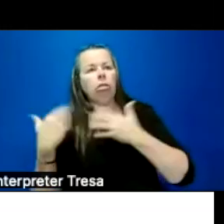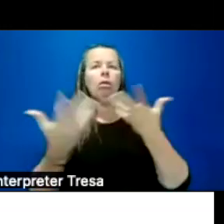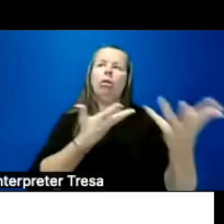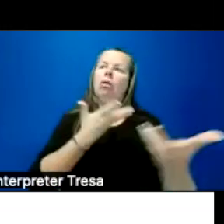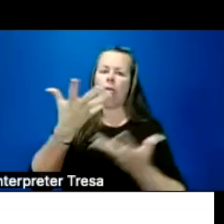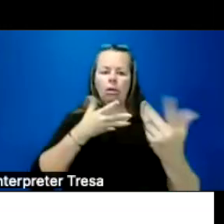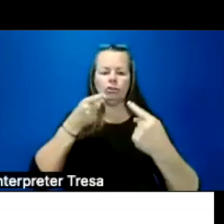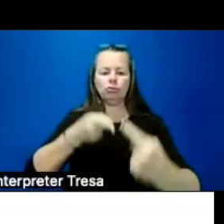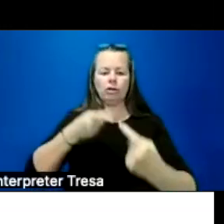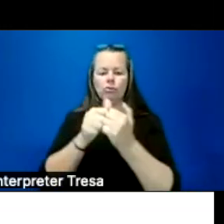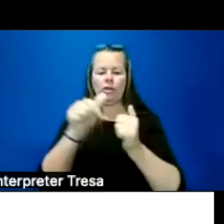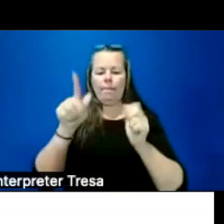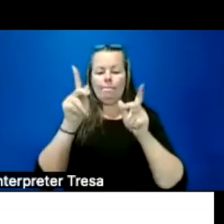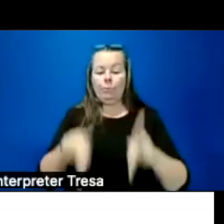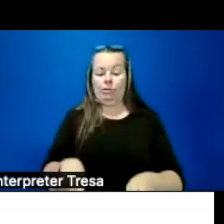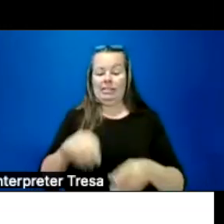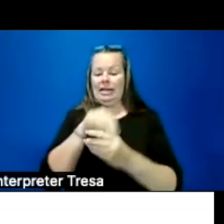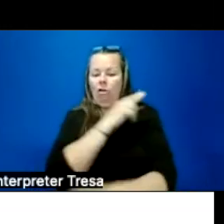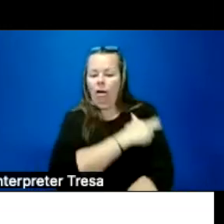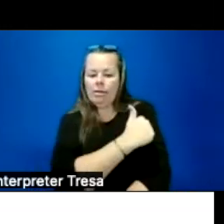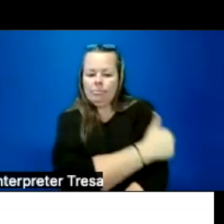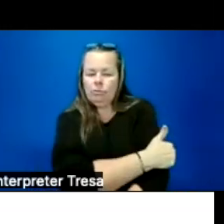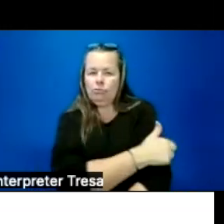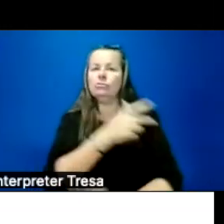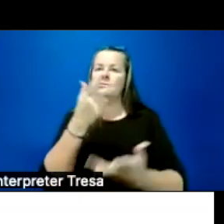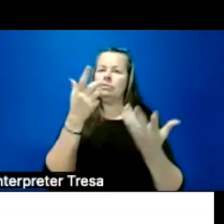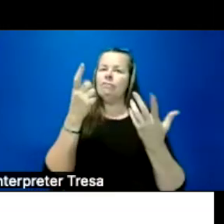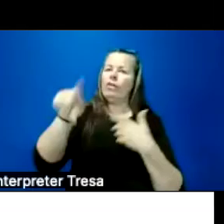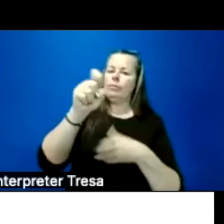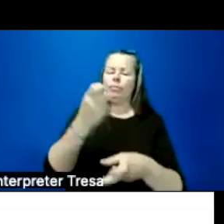this place, in order to be taken care of, and